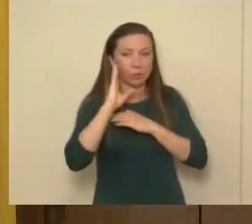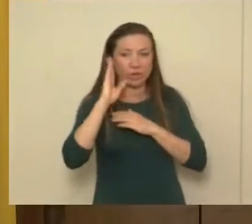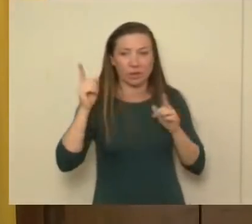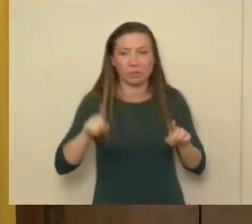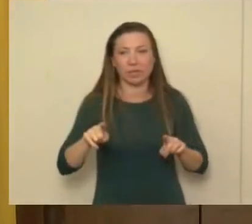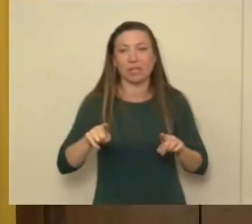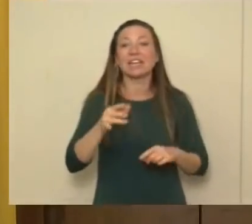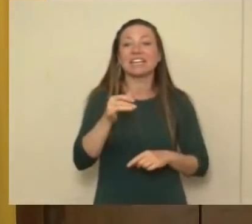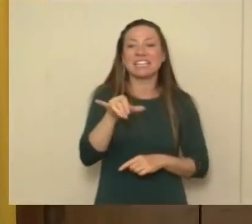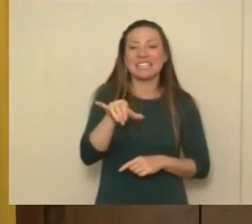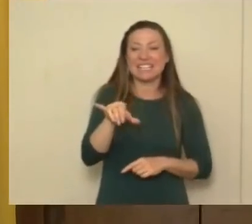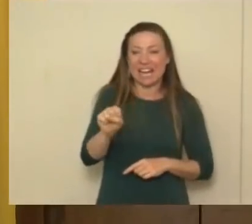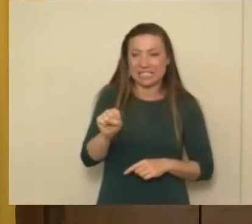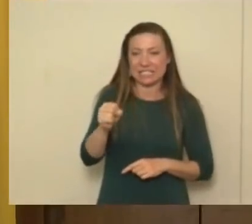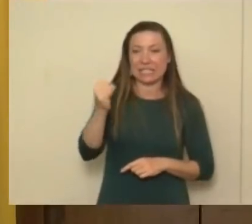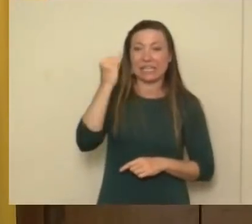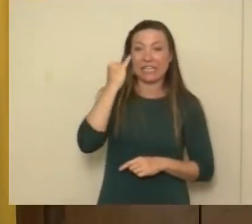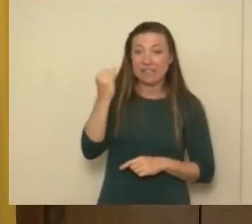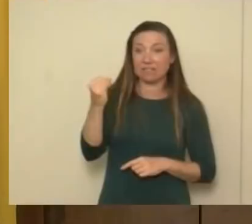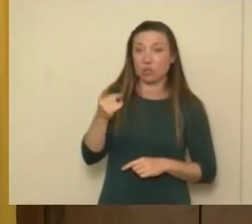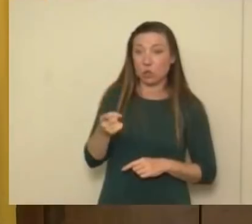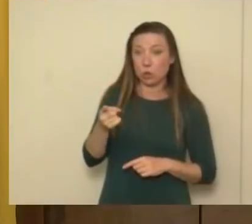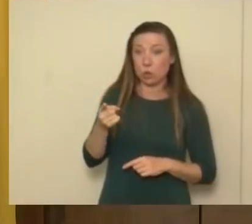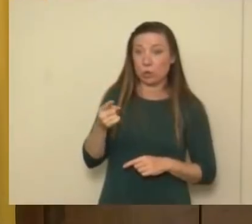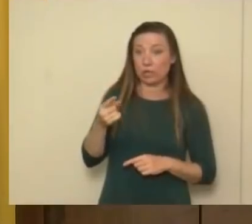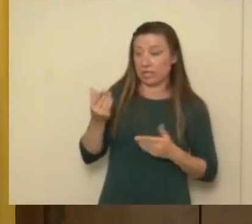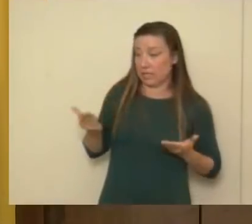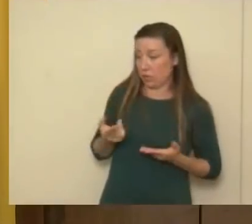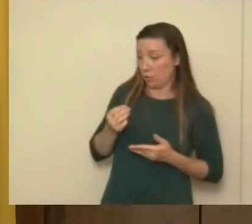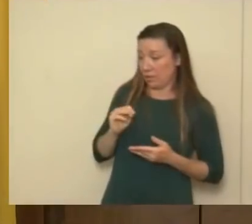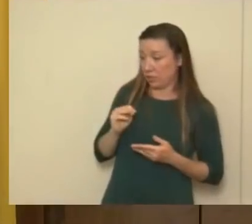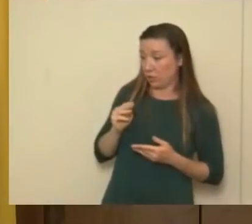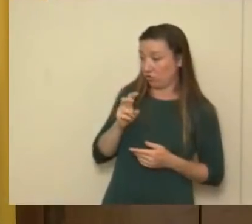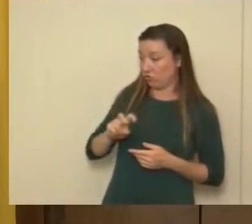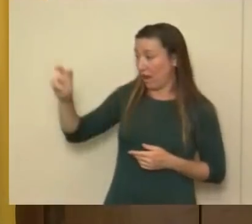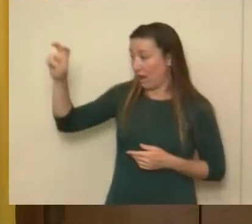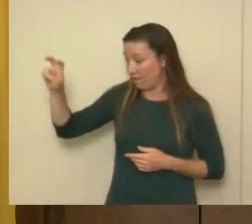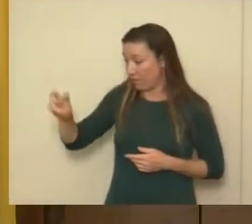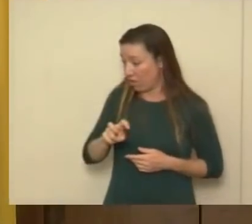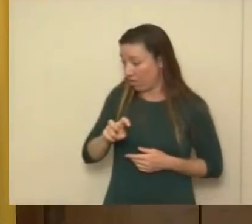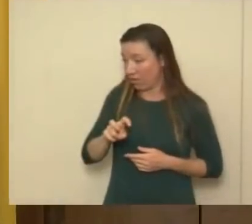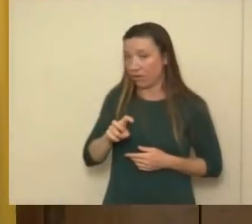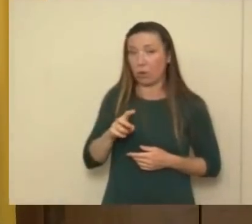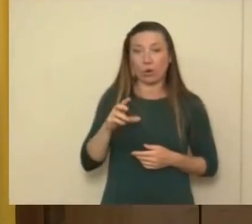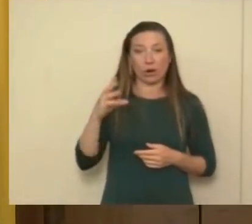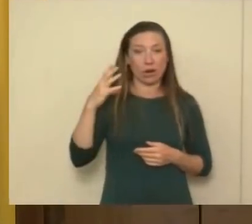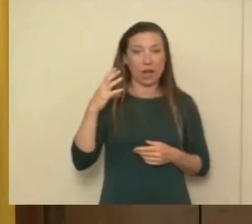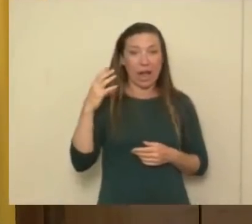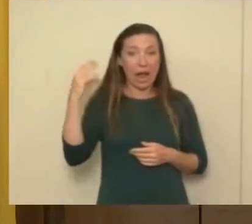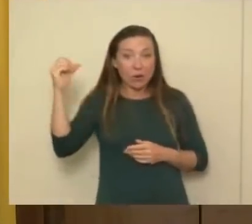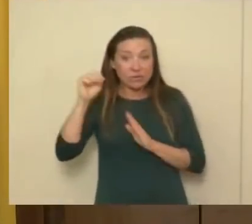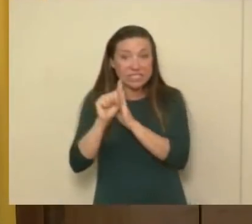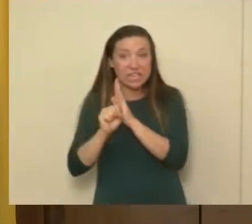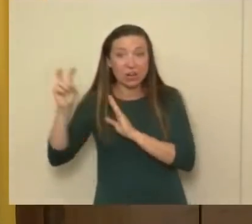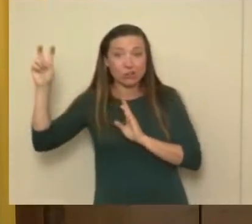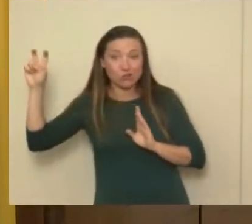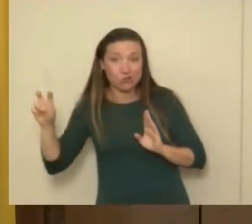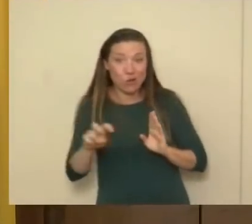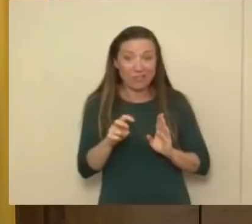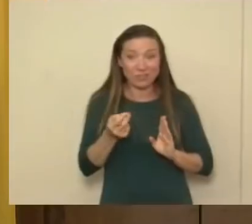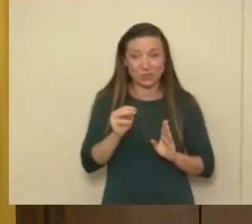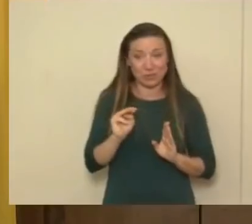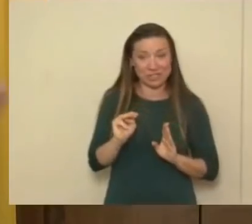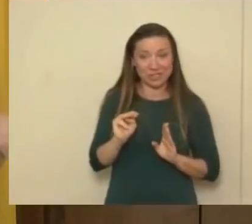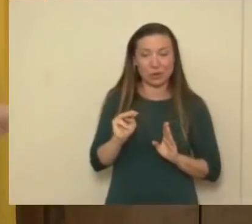you're going to another state, we increase the risk of bringing the virus in, and we've got some key examples of that, and we can provide them again